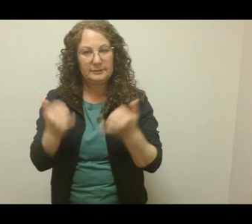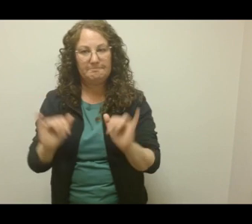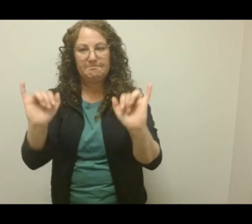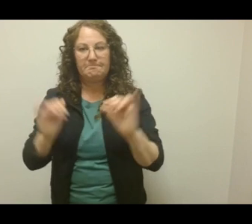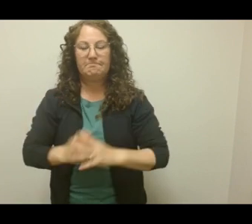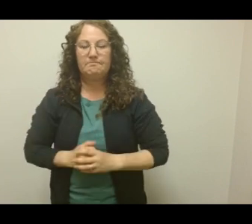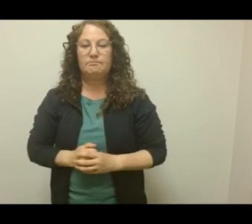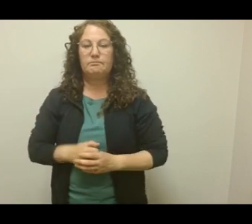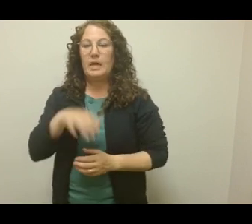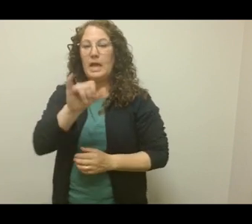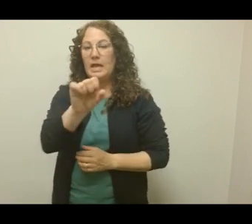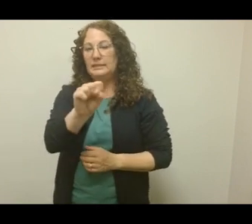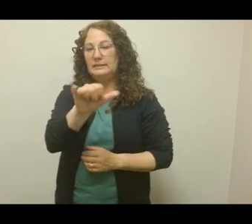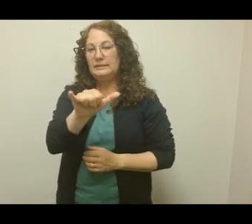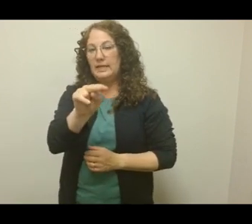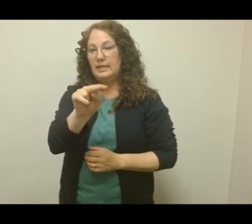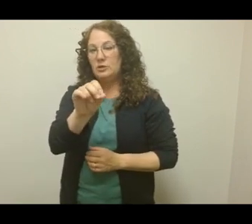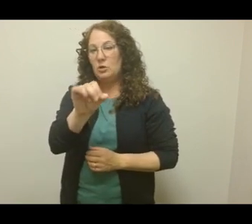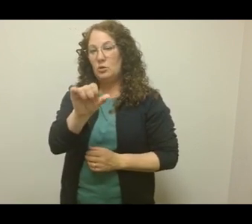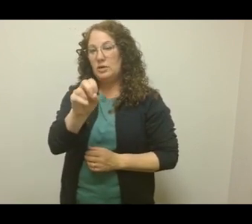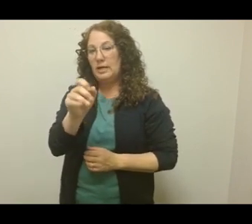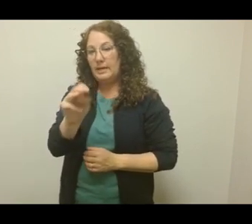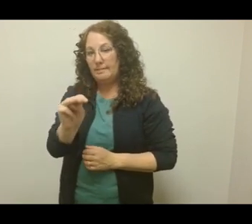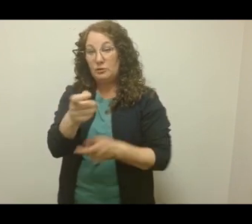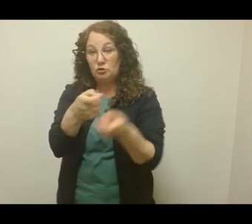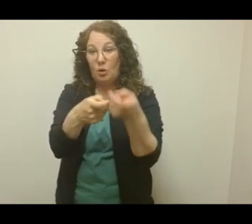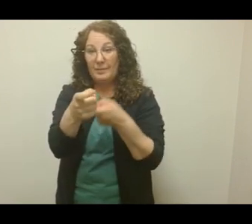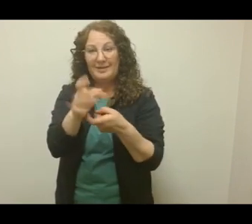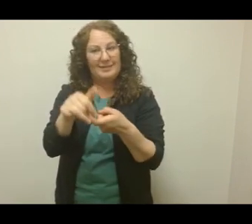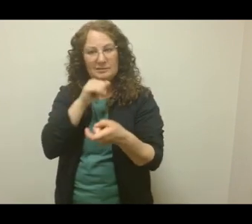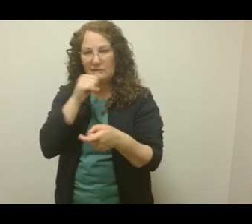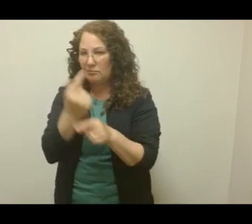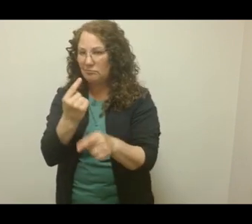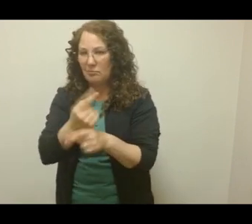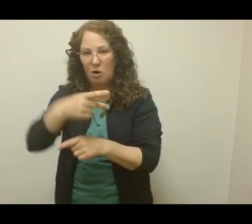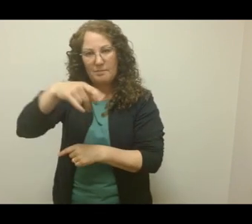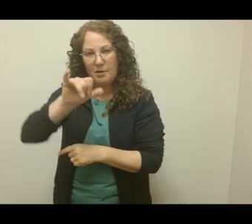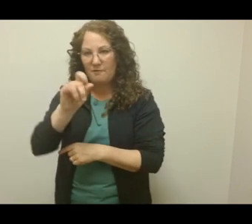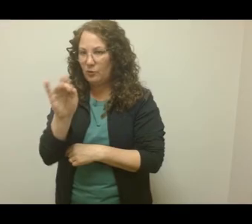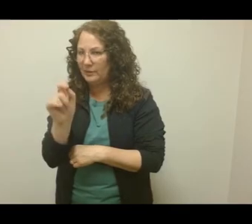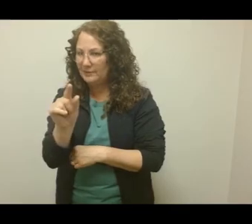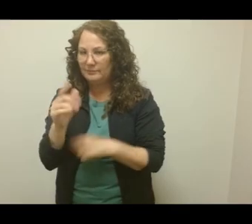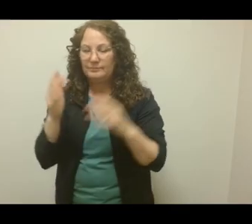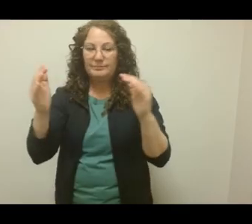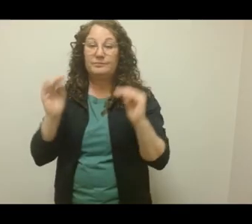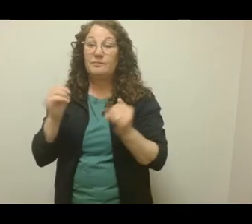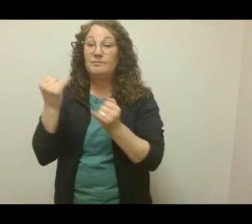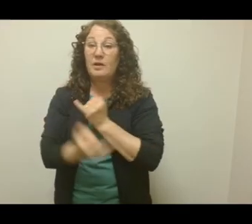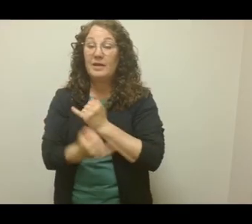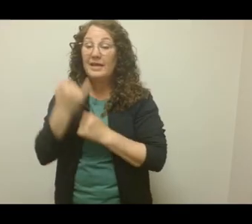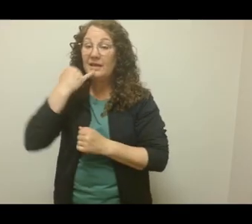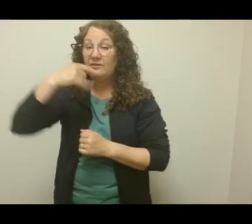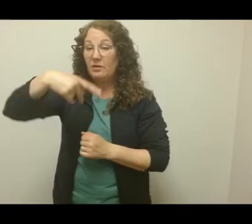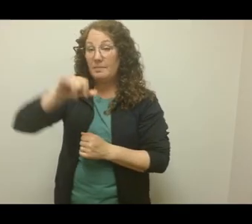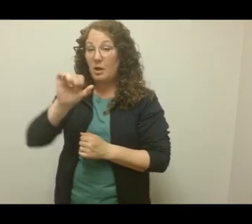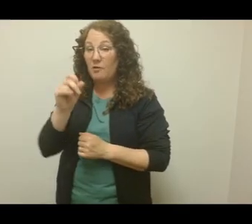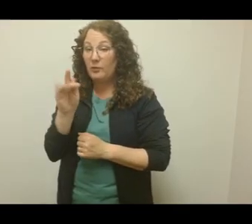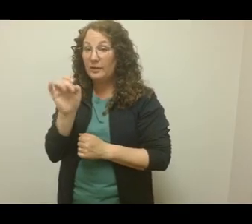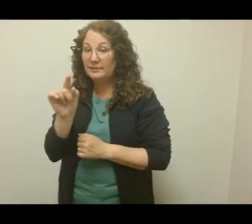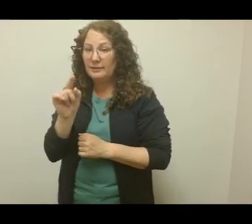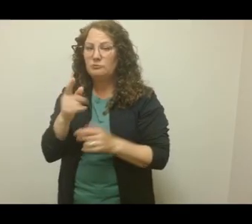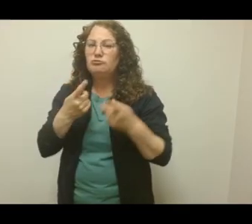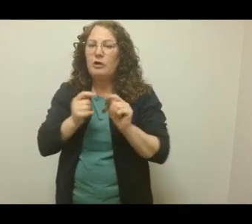Synonym swapping is not paraphrasing. And finally, when paraphrasing, try using these